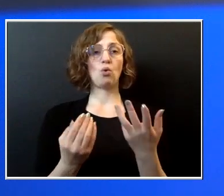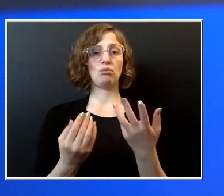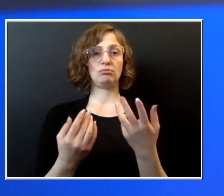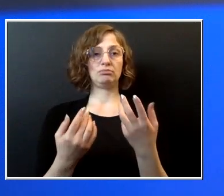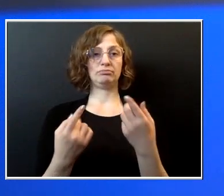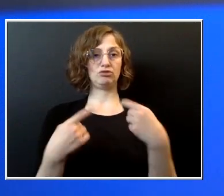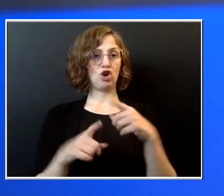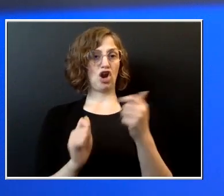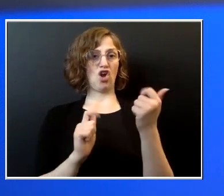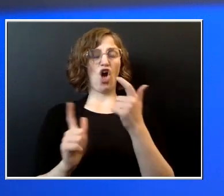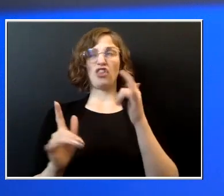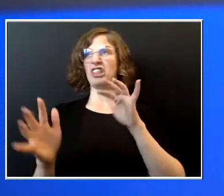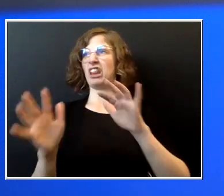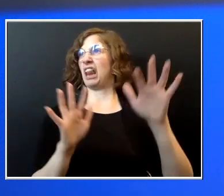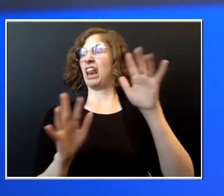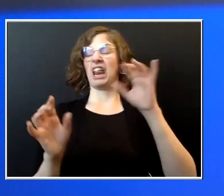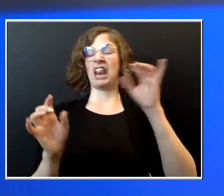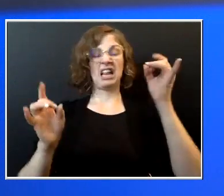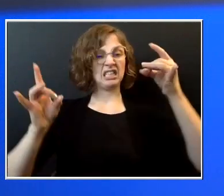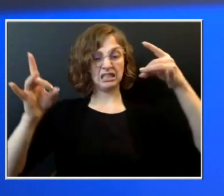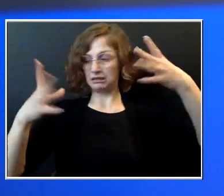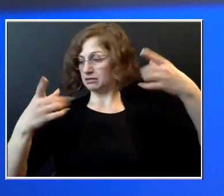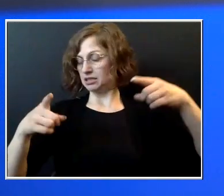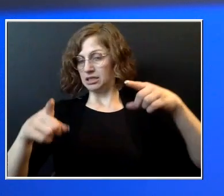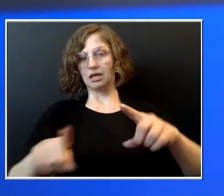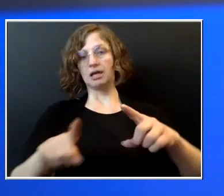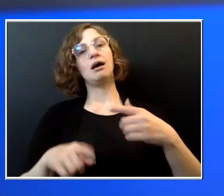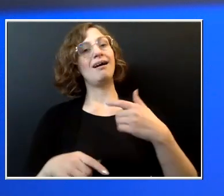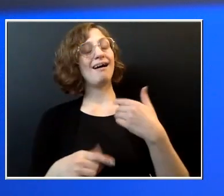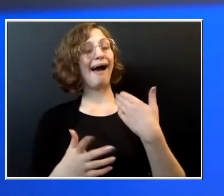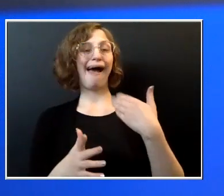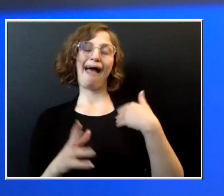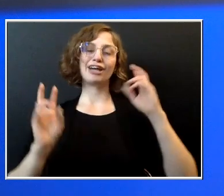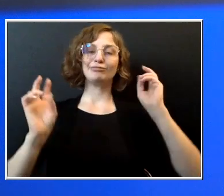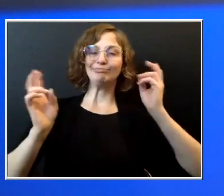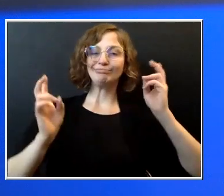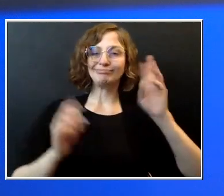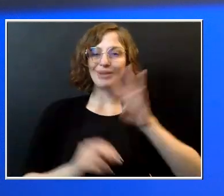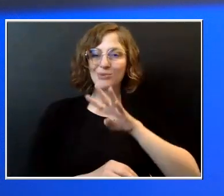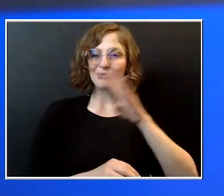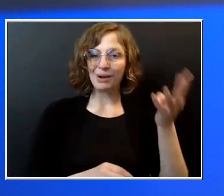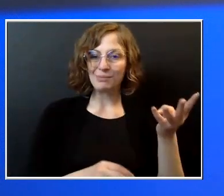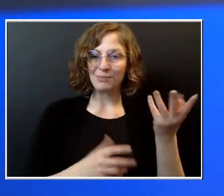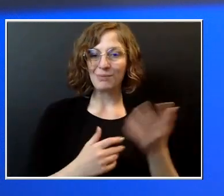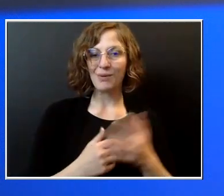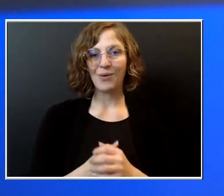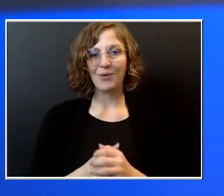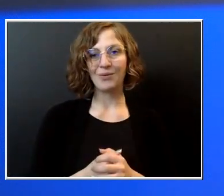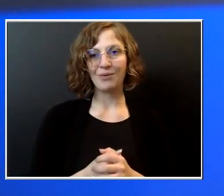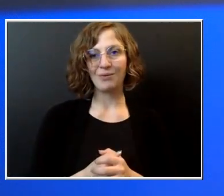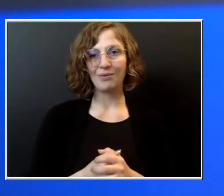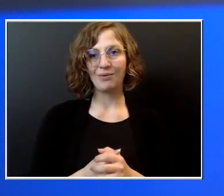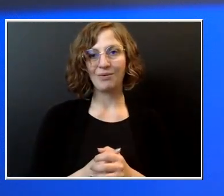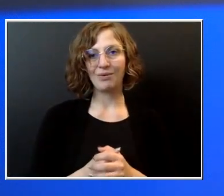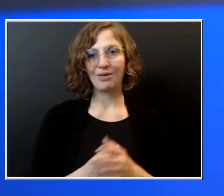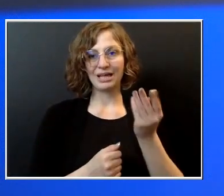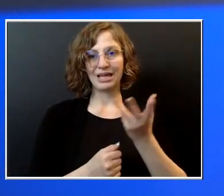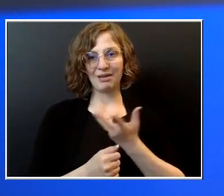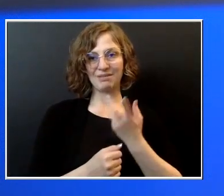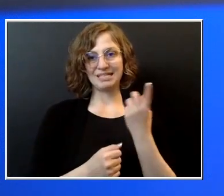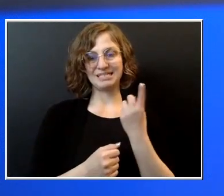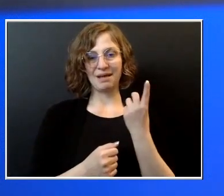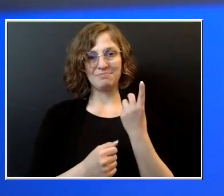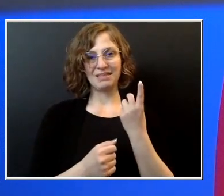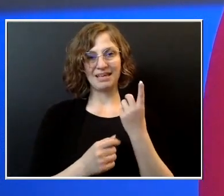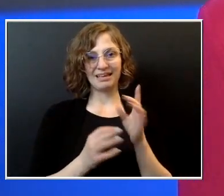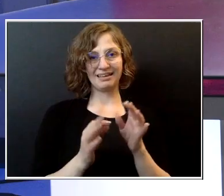terrible thing, you know, I had a rainbow that kind of gave me something that was important. Hair grows back, you know, your boobs, not so much.